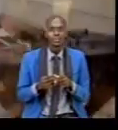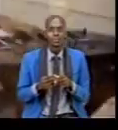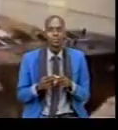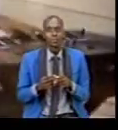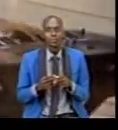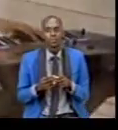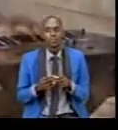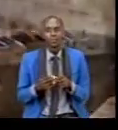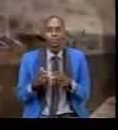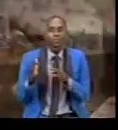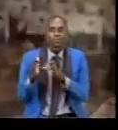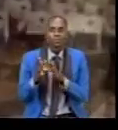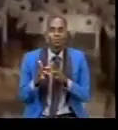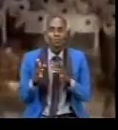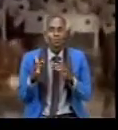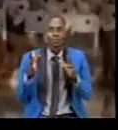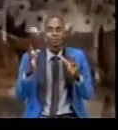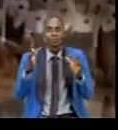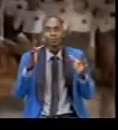name.